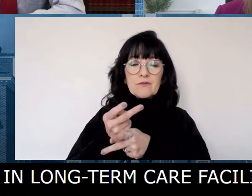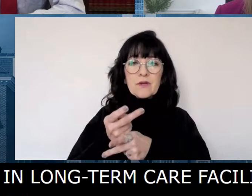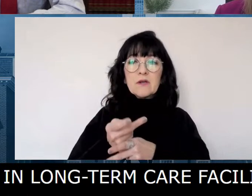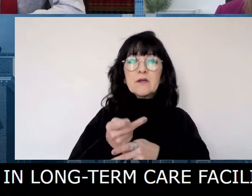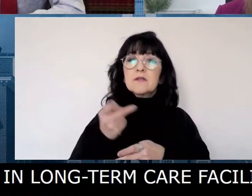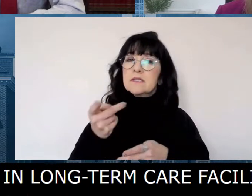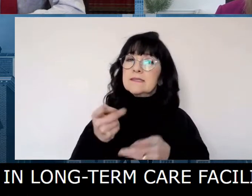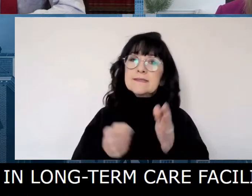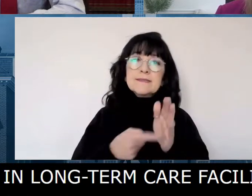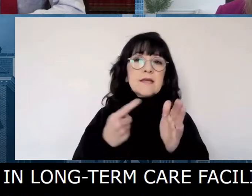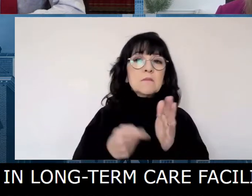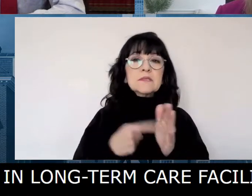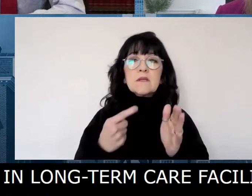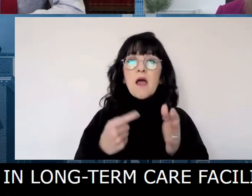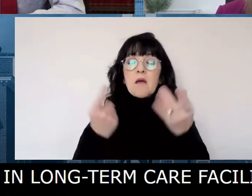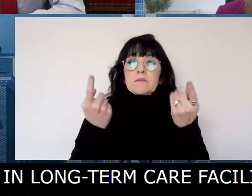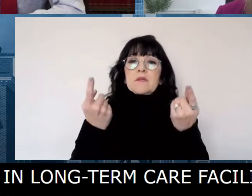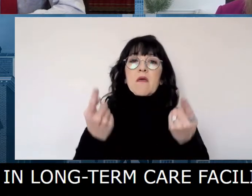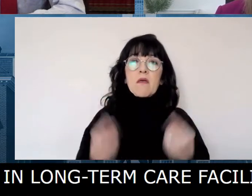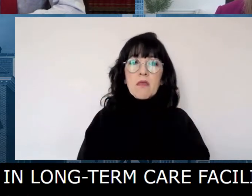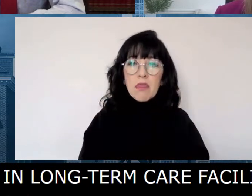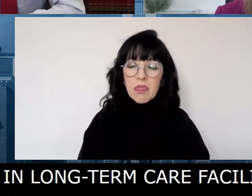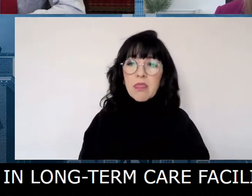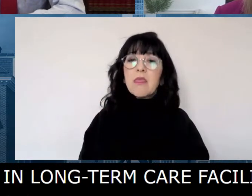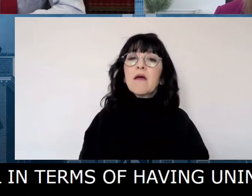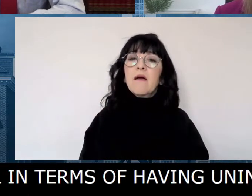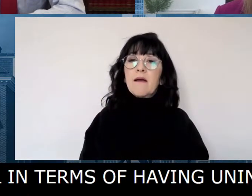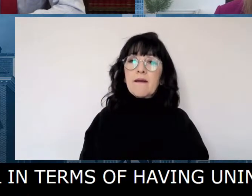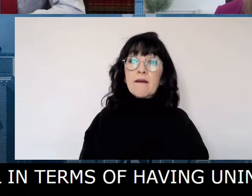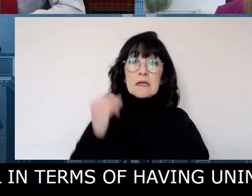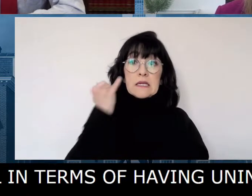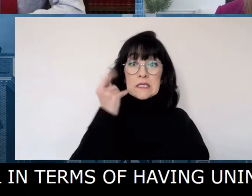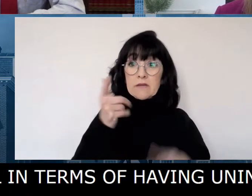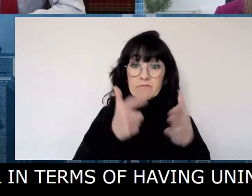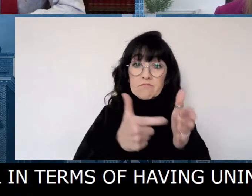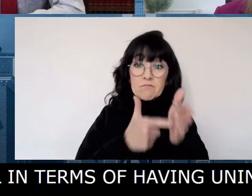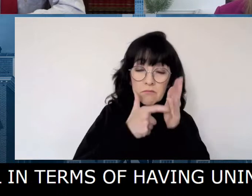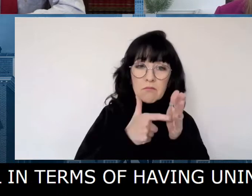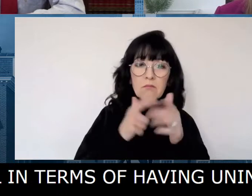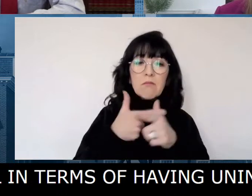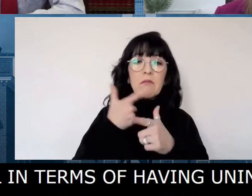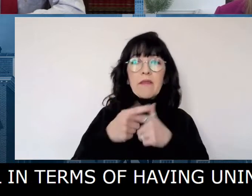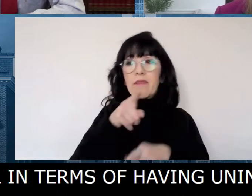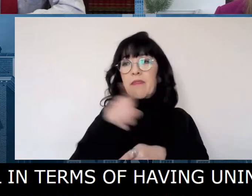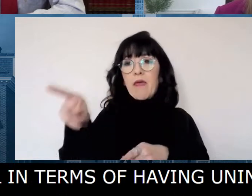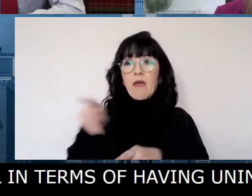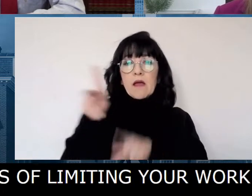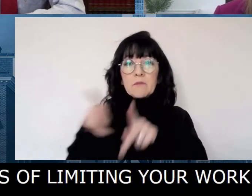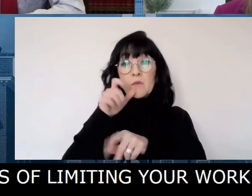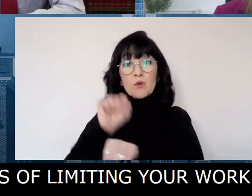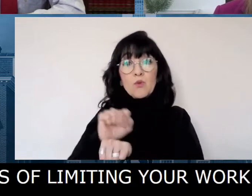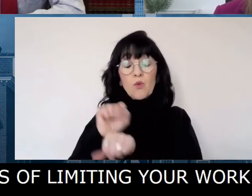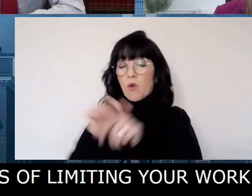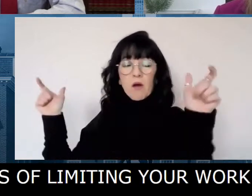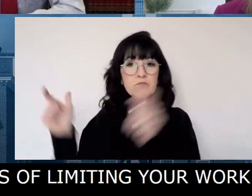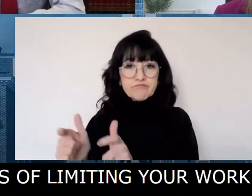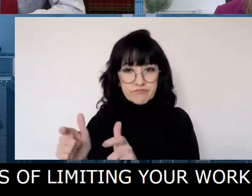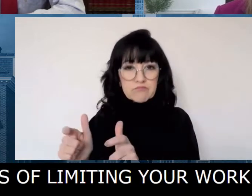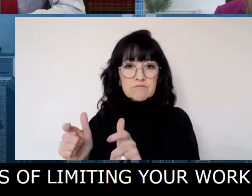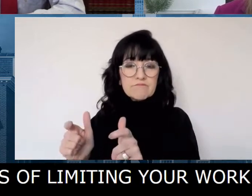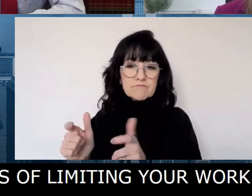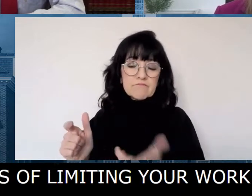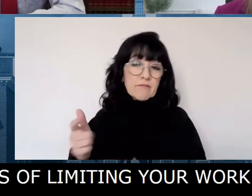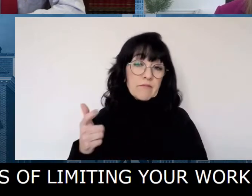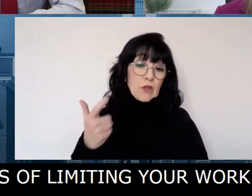of limiting your workforce, that type of thing. It's not something that we've focused on recently.